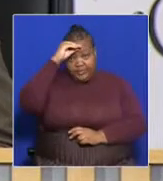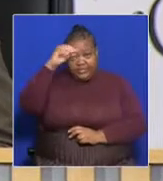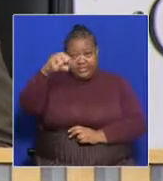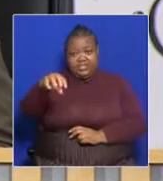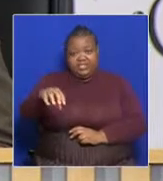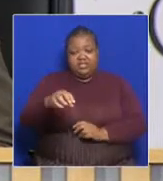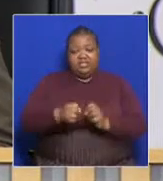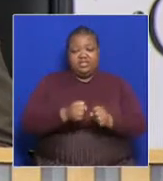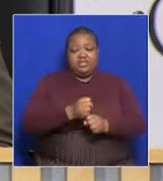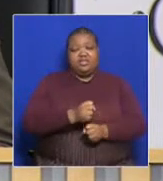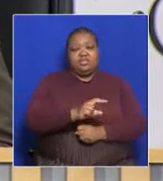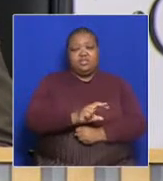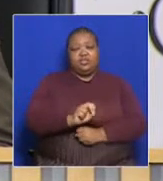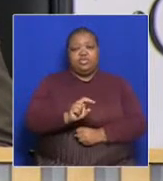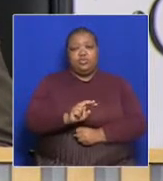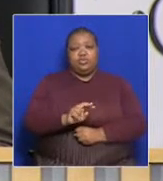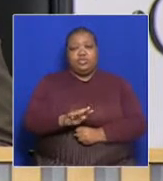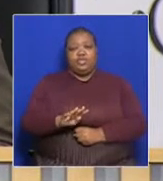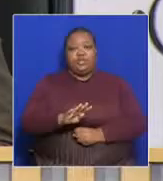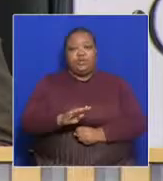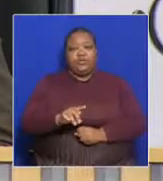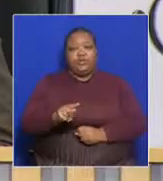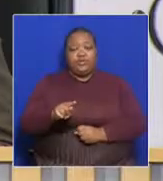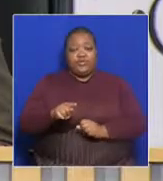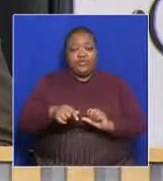seized around 5 tons of copper.